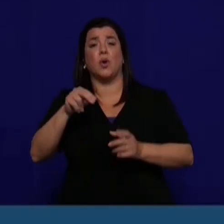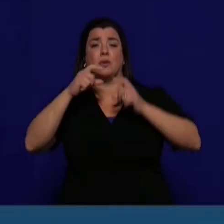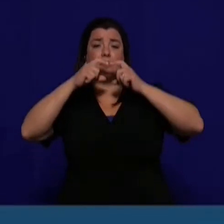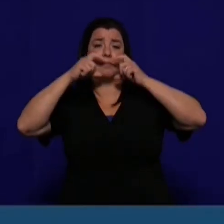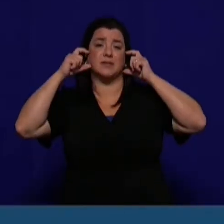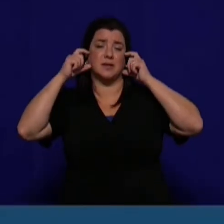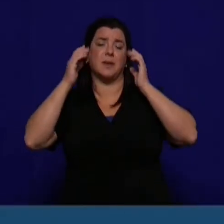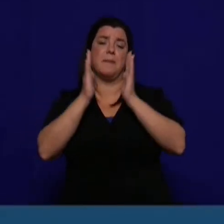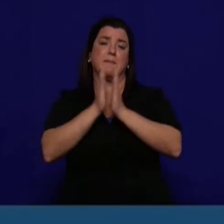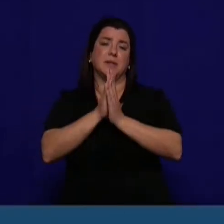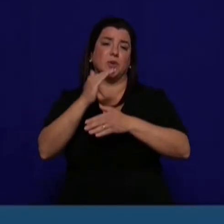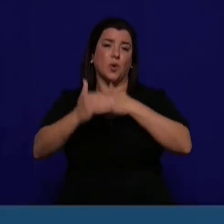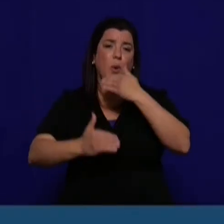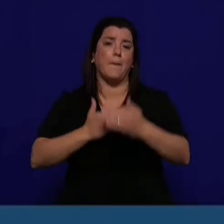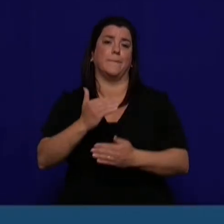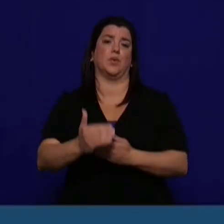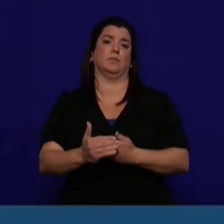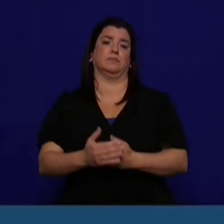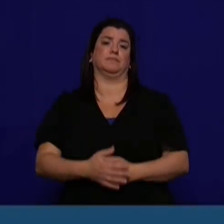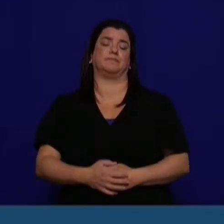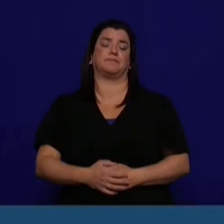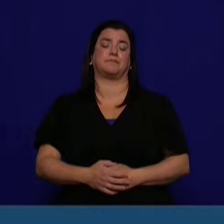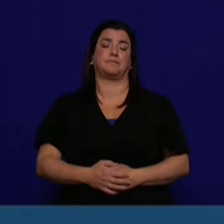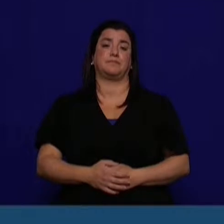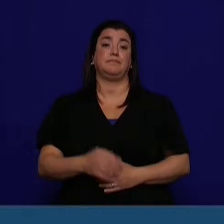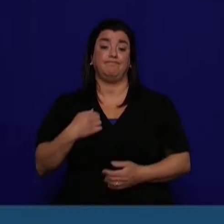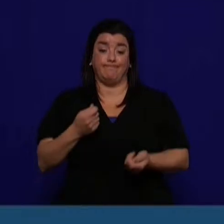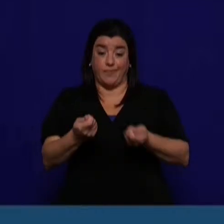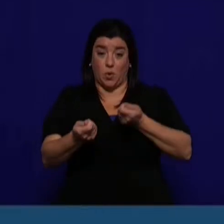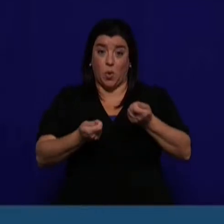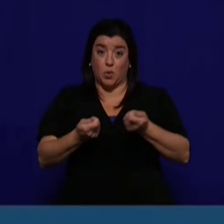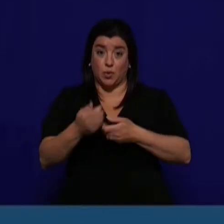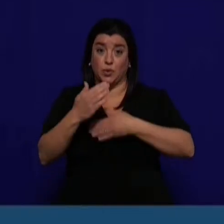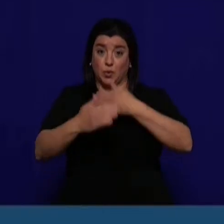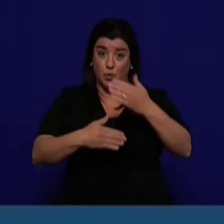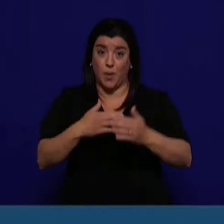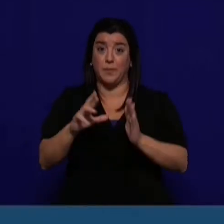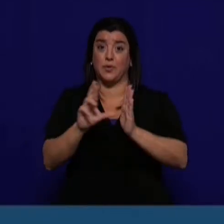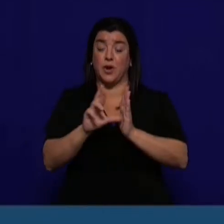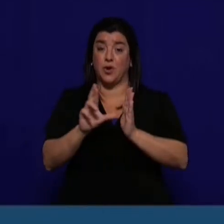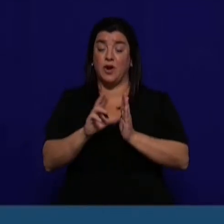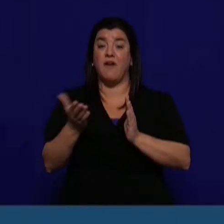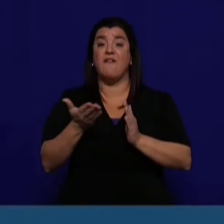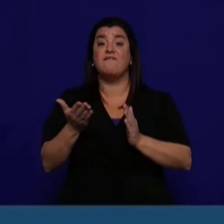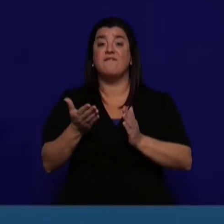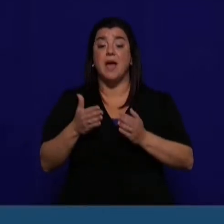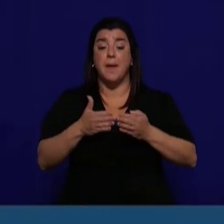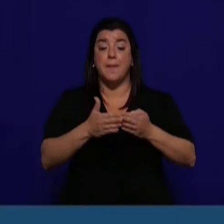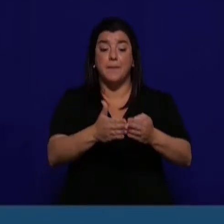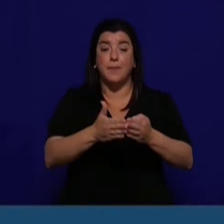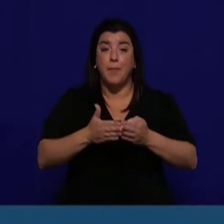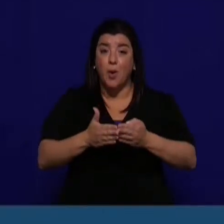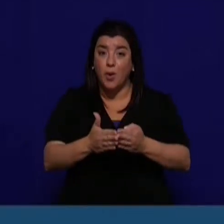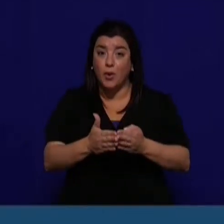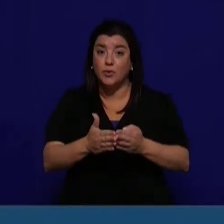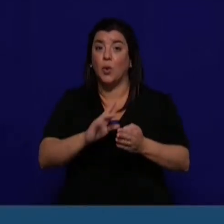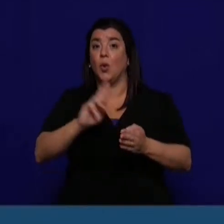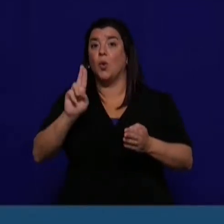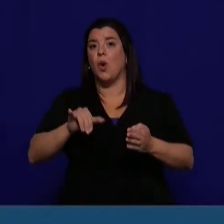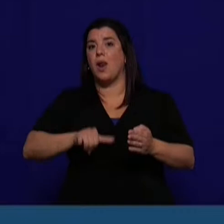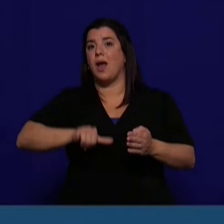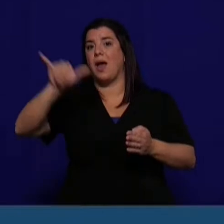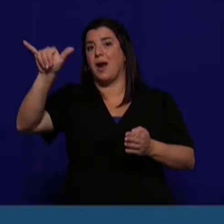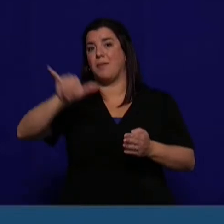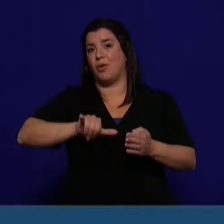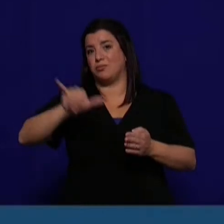il-maskri. Sadantant ukoll kontrolli għadhom għaddejjin kemm fil-portijiet kif ukoll fl-ajruport fejn aħna